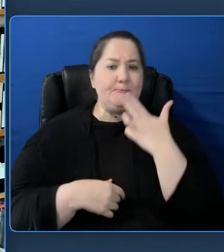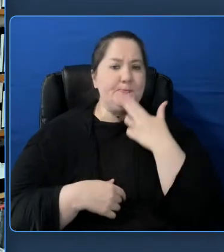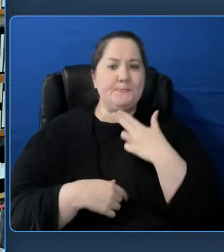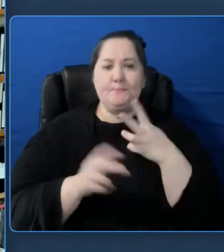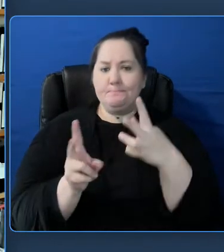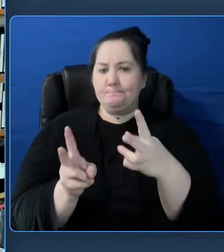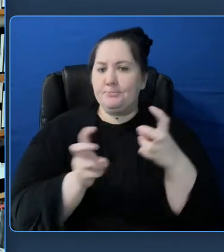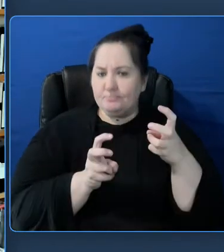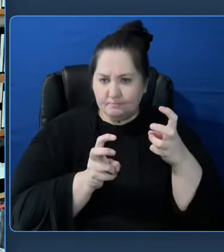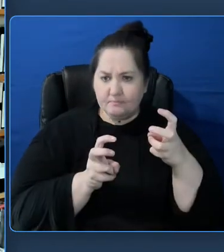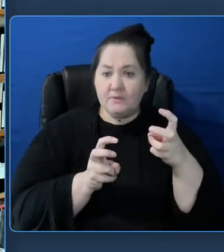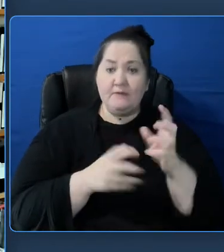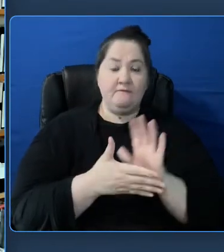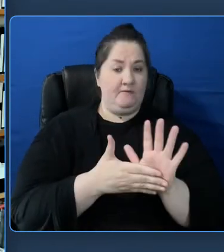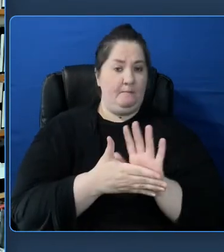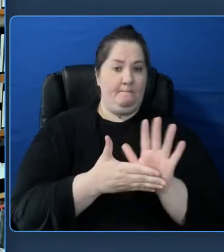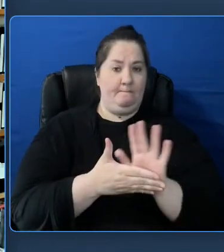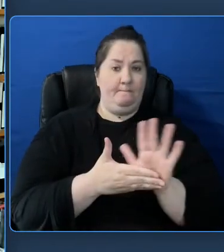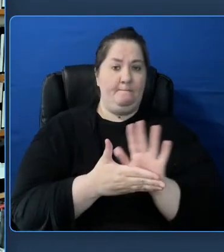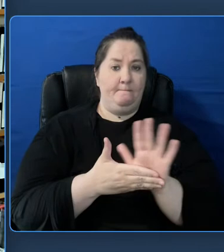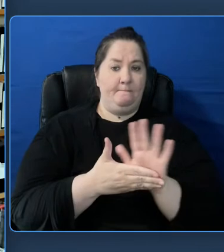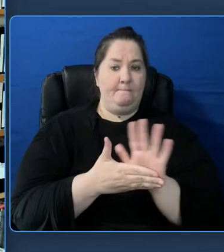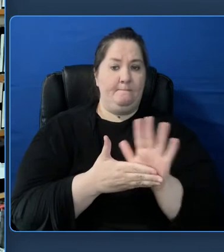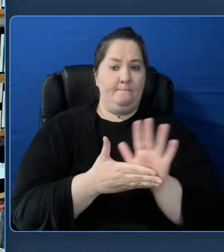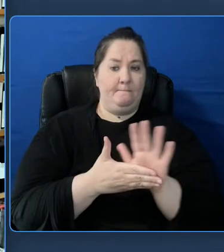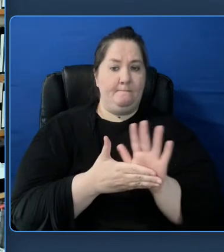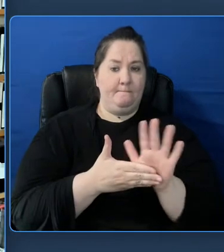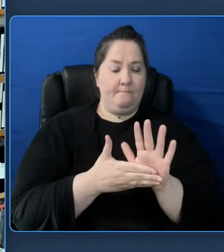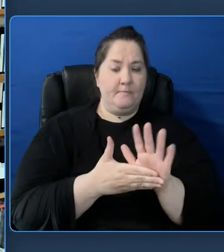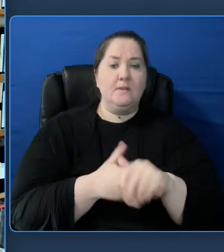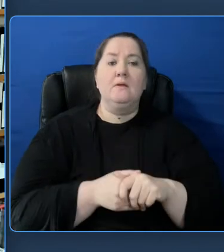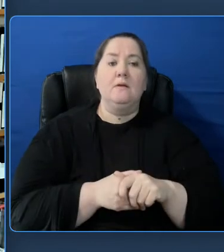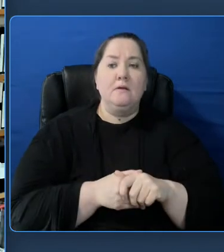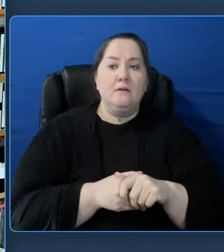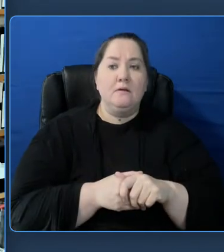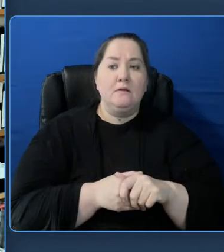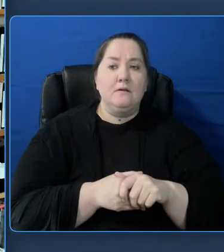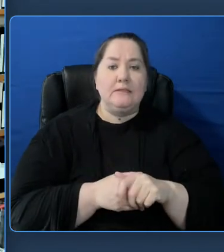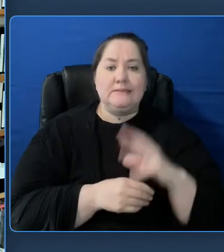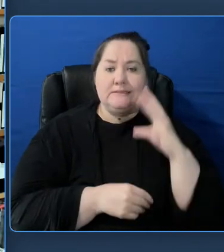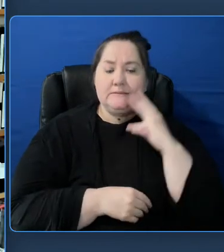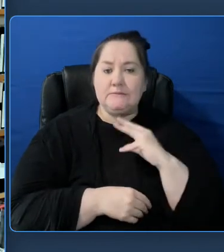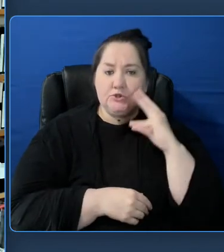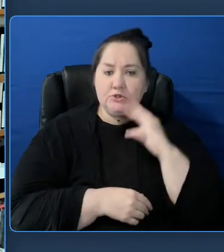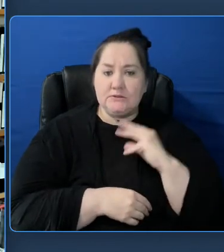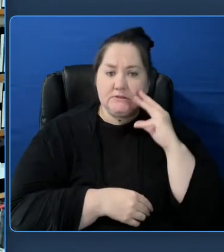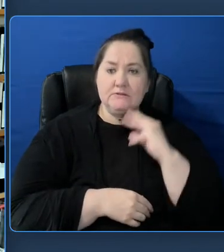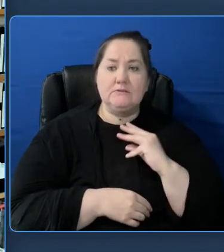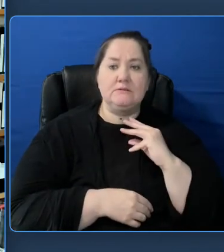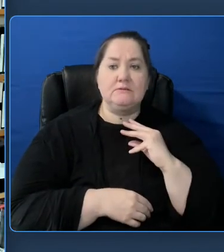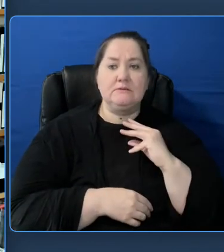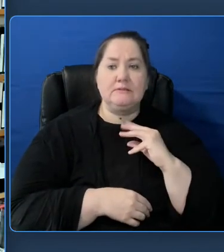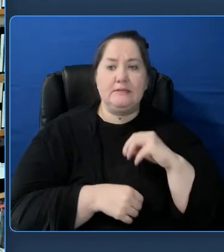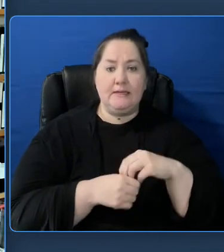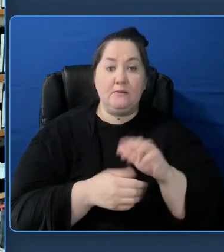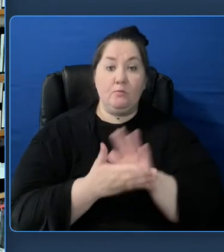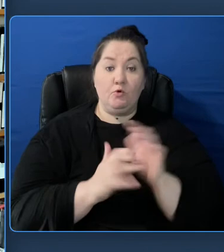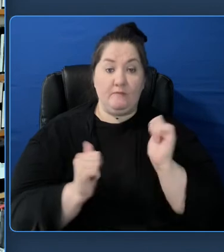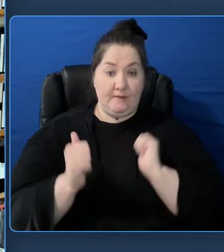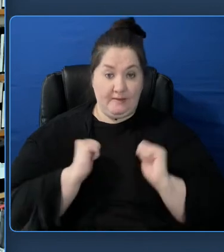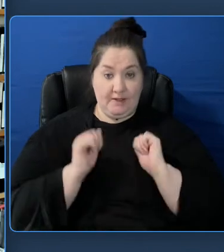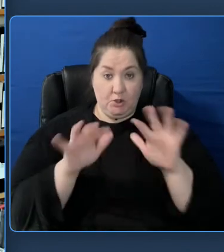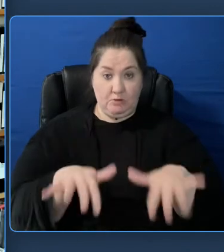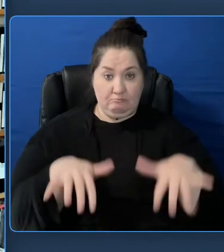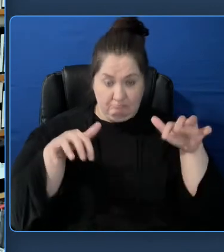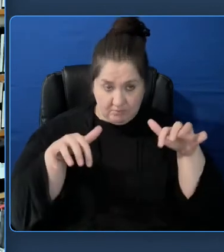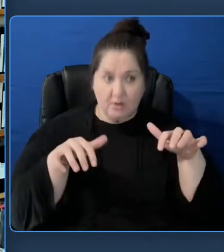excerpt of a major feature film, but I want you to experience it as it would have been experienced in the movie theater